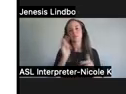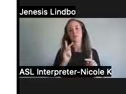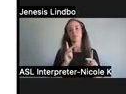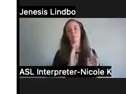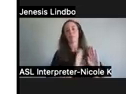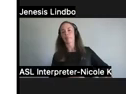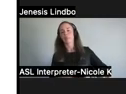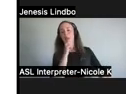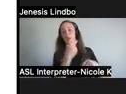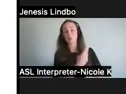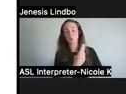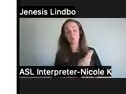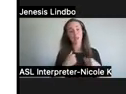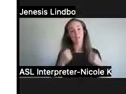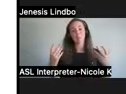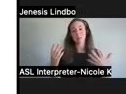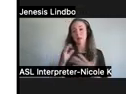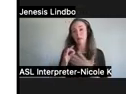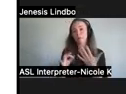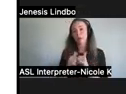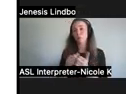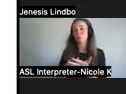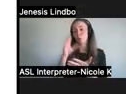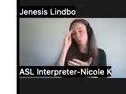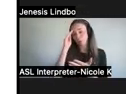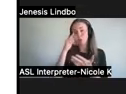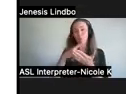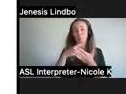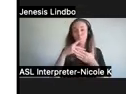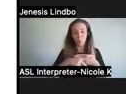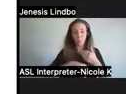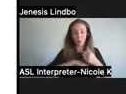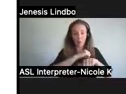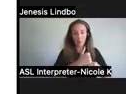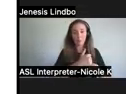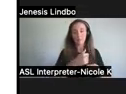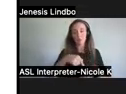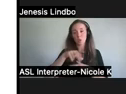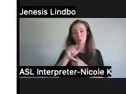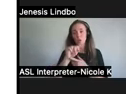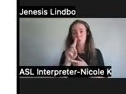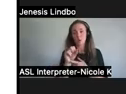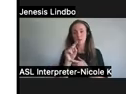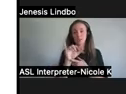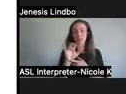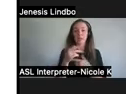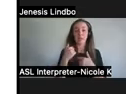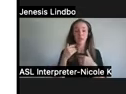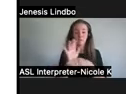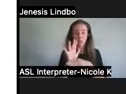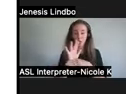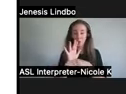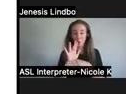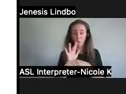There are a lot of different options out there to try to learn how to program the quad stick. There's a couple of video resources down here at the